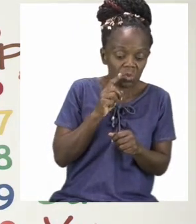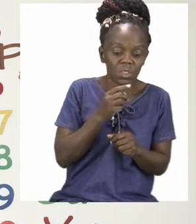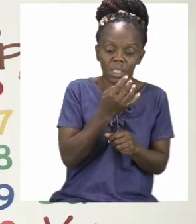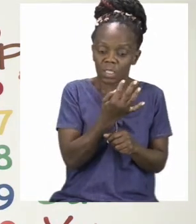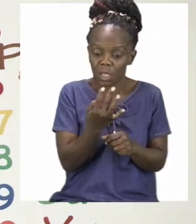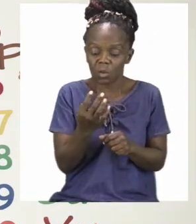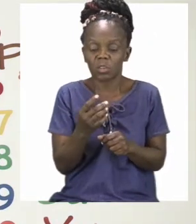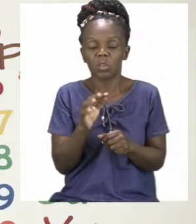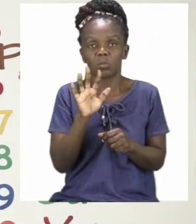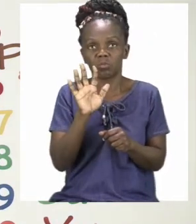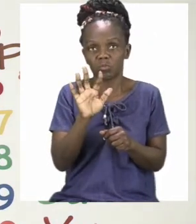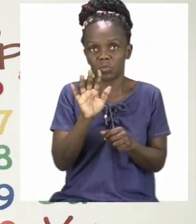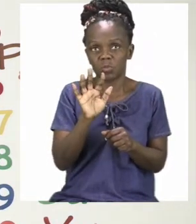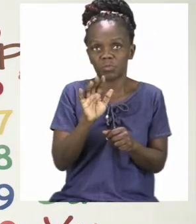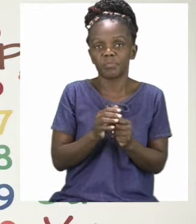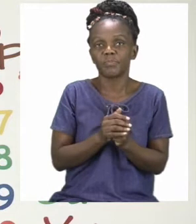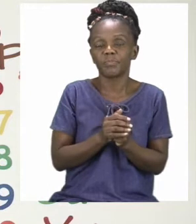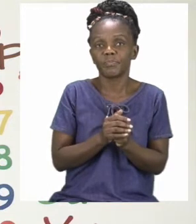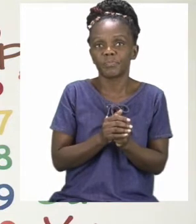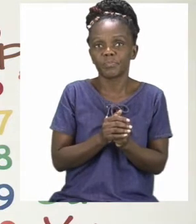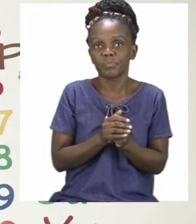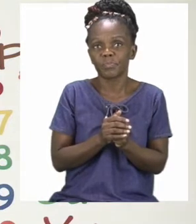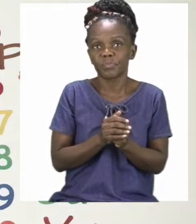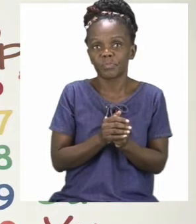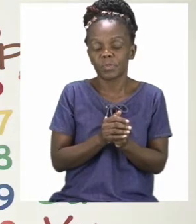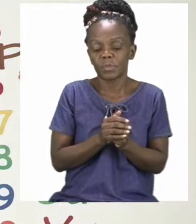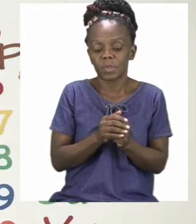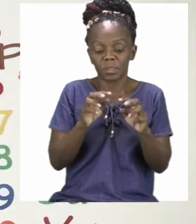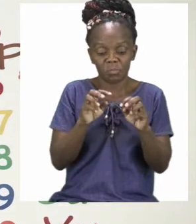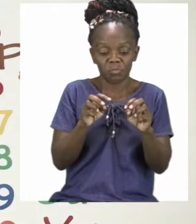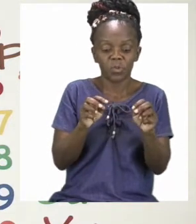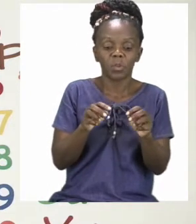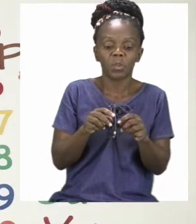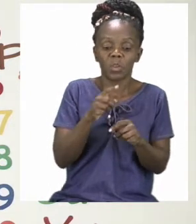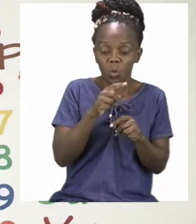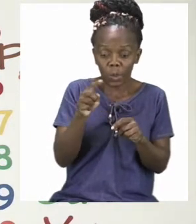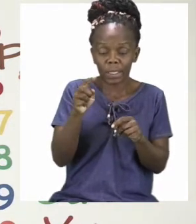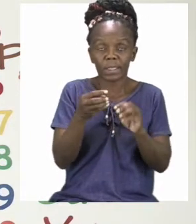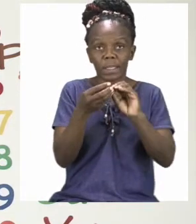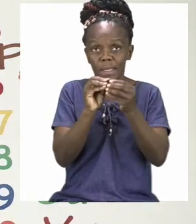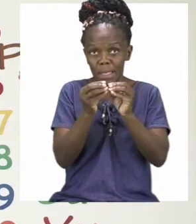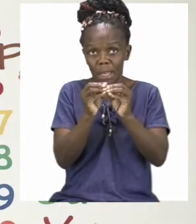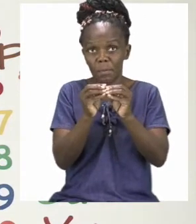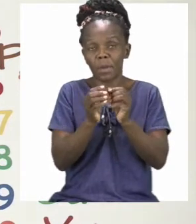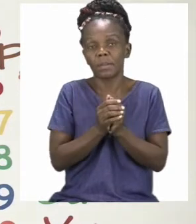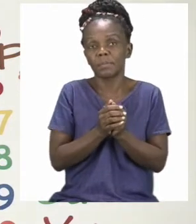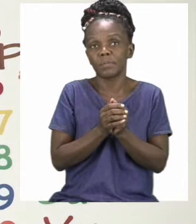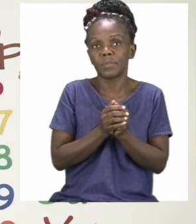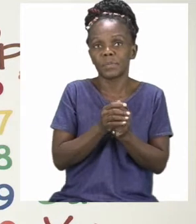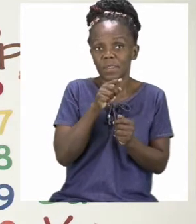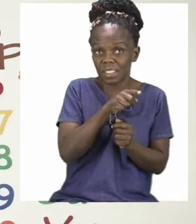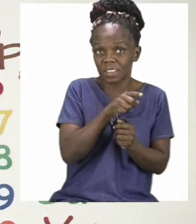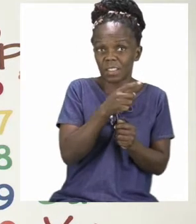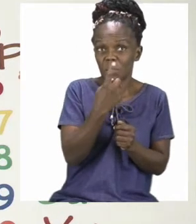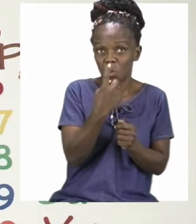finger out loud. Then look for the numbers. This is number 1 and this is number